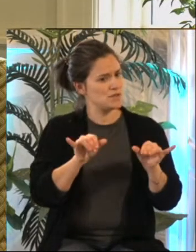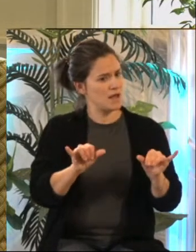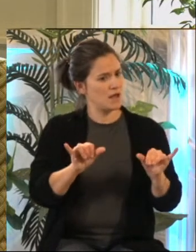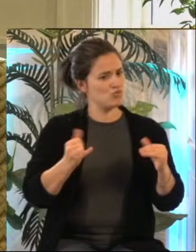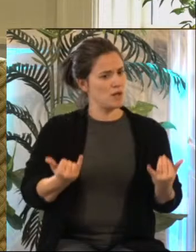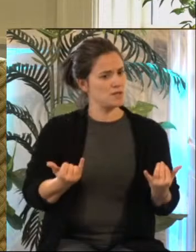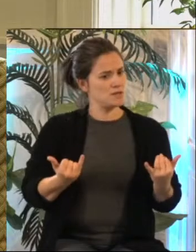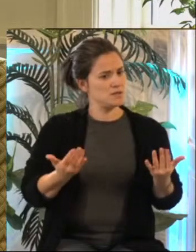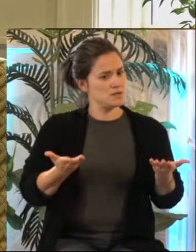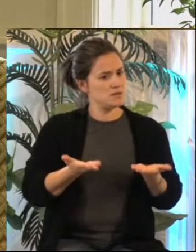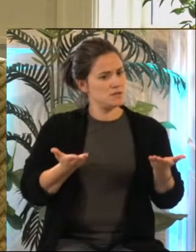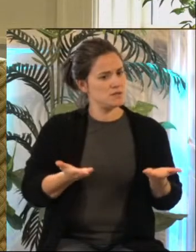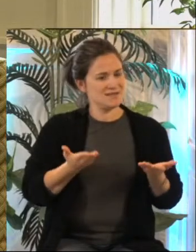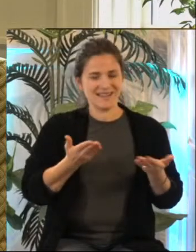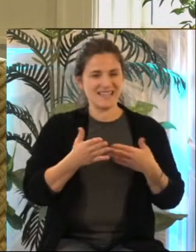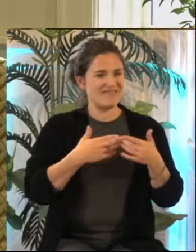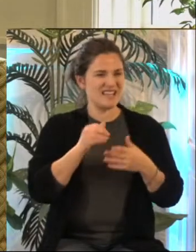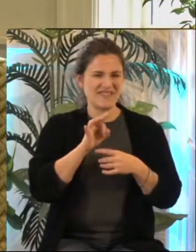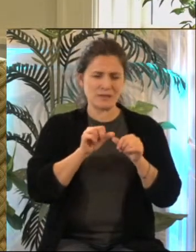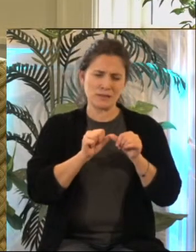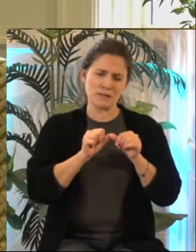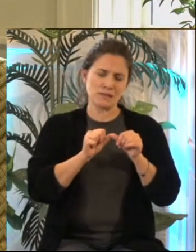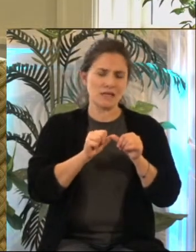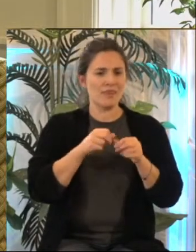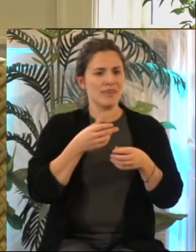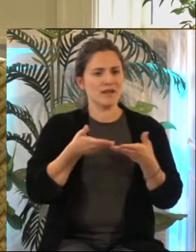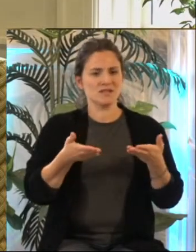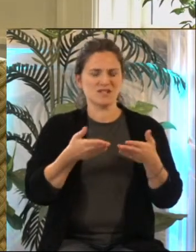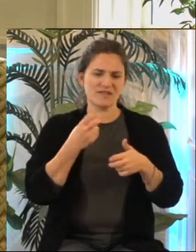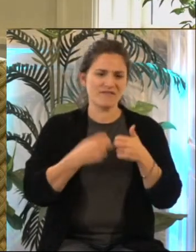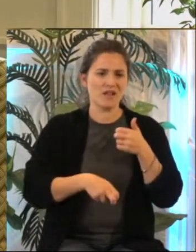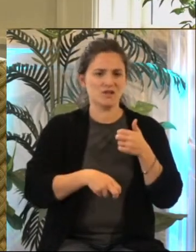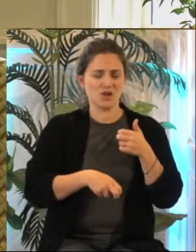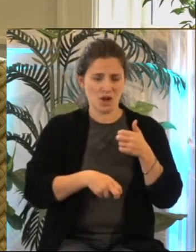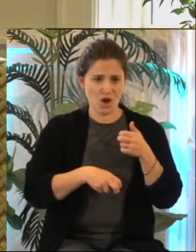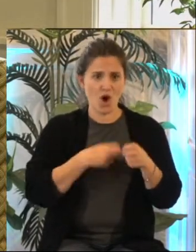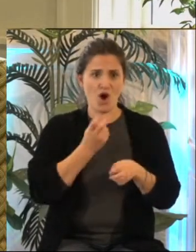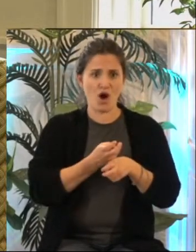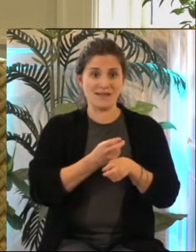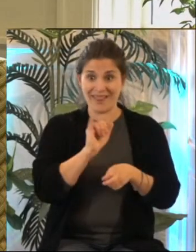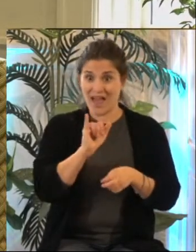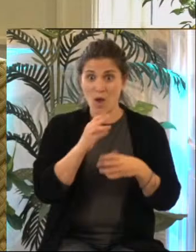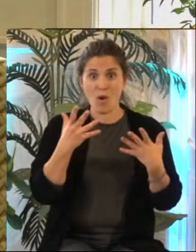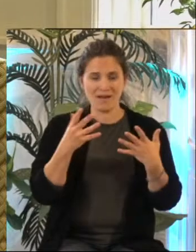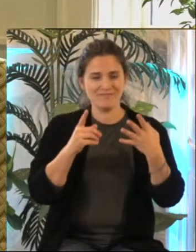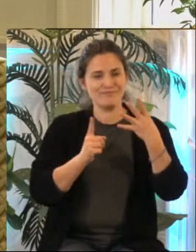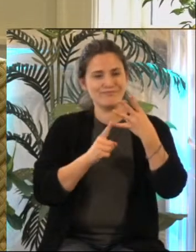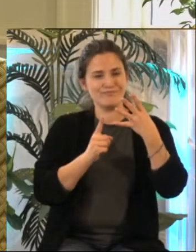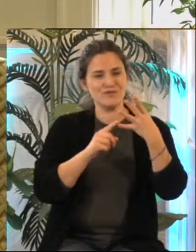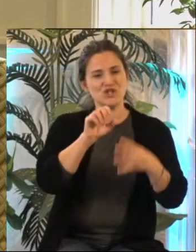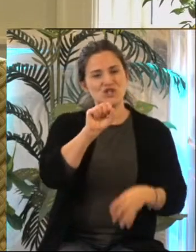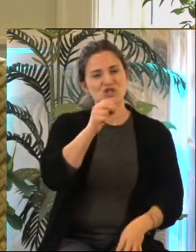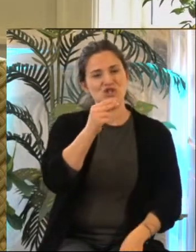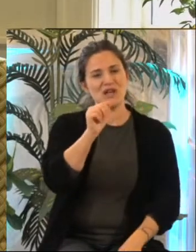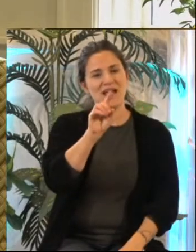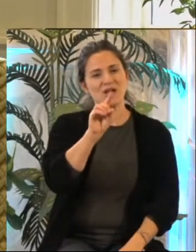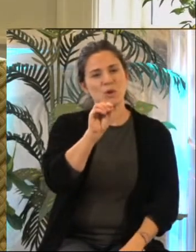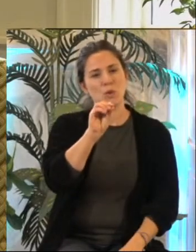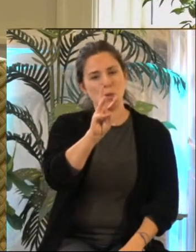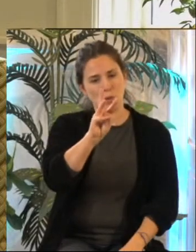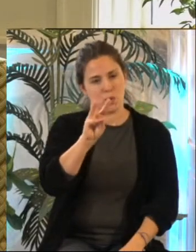were difficult and hard. And that's shadow work. We all need to work on our